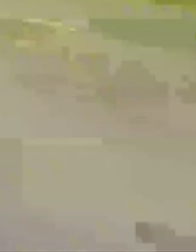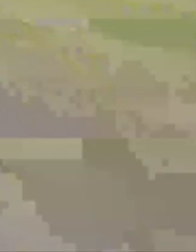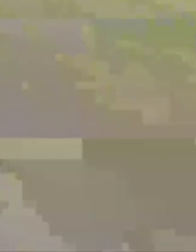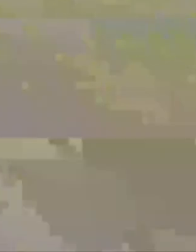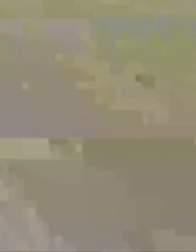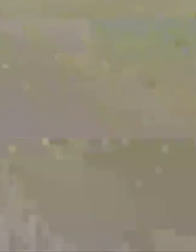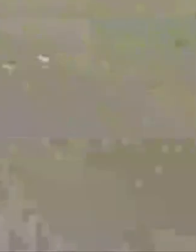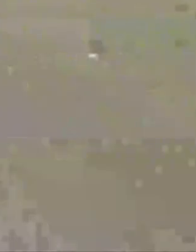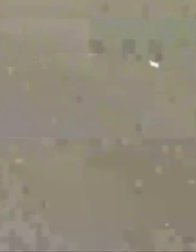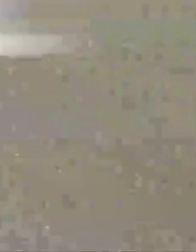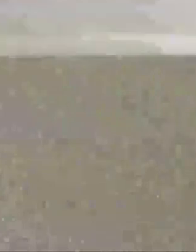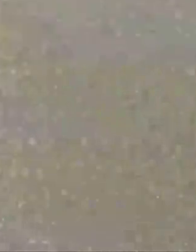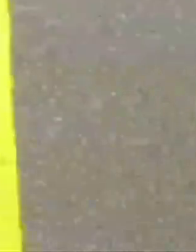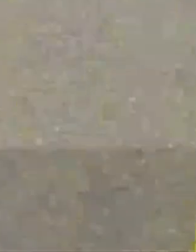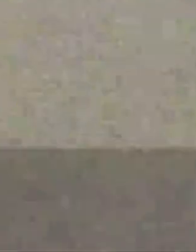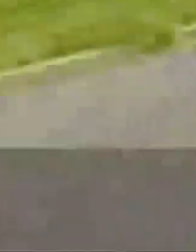kids.